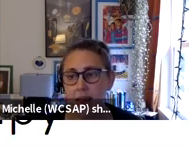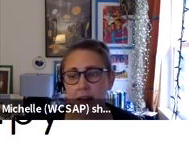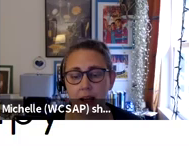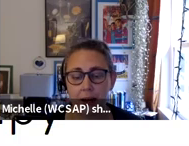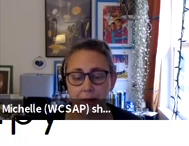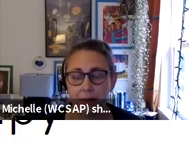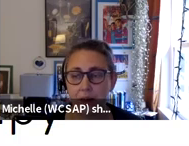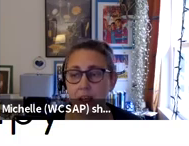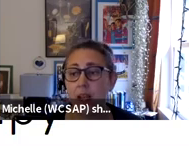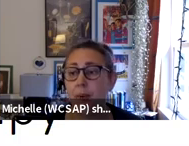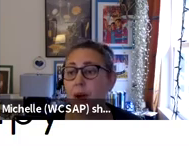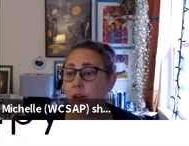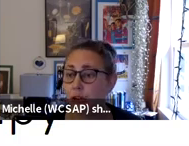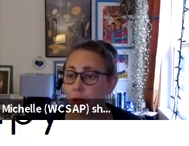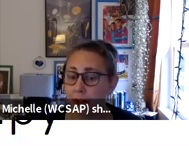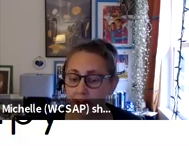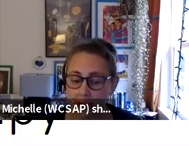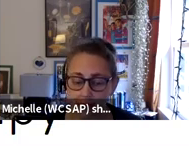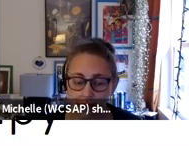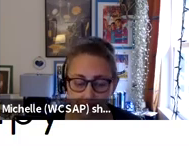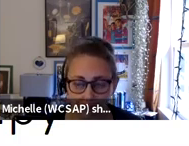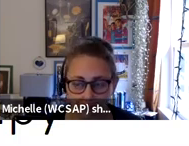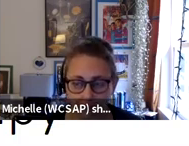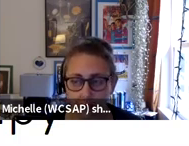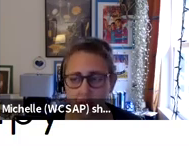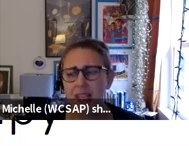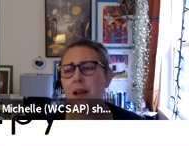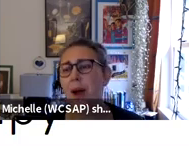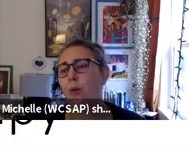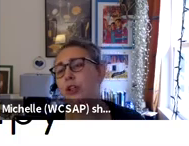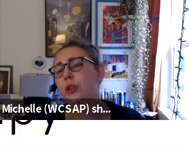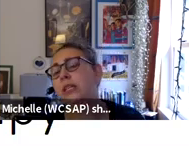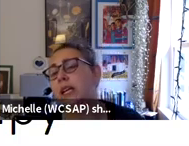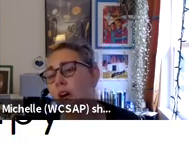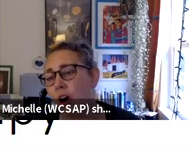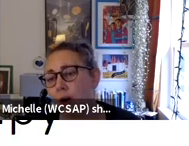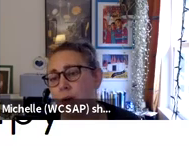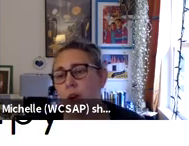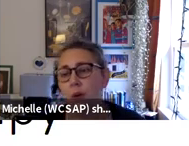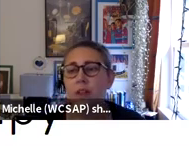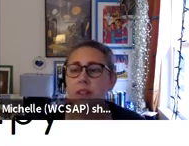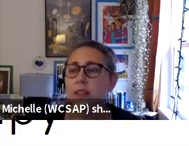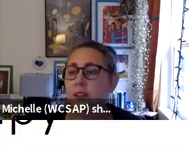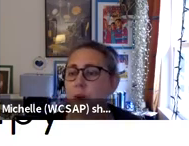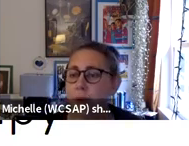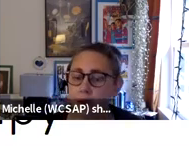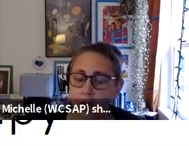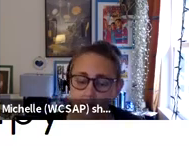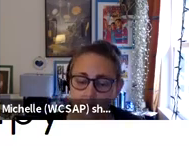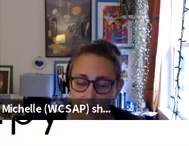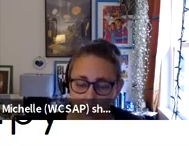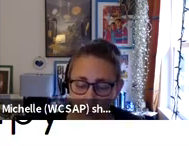techniques, thinking about their trigger plans, thinking about reducing any harm with existing